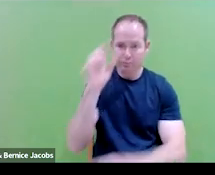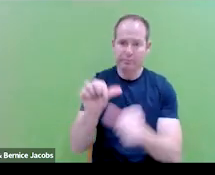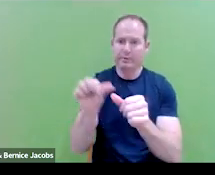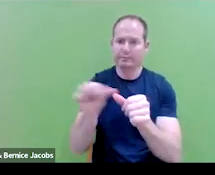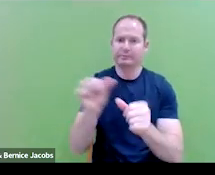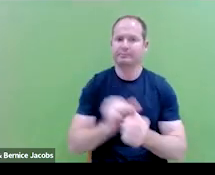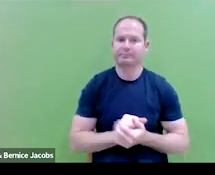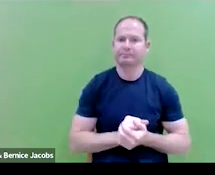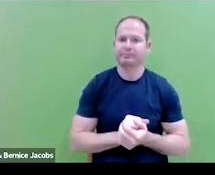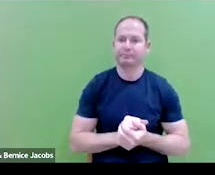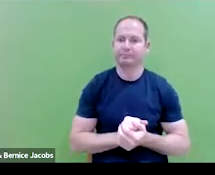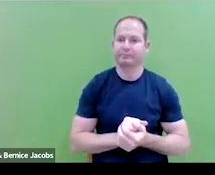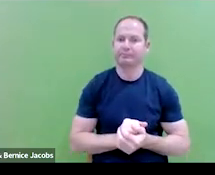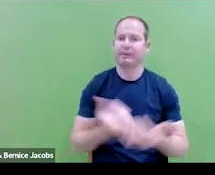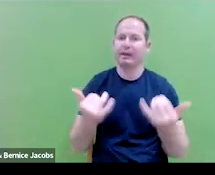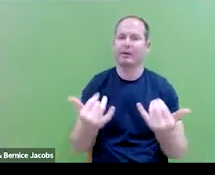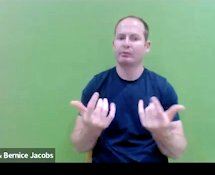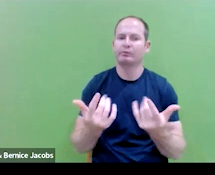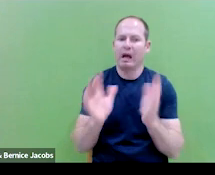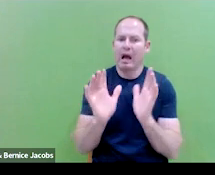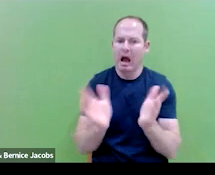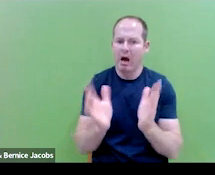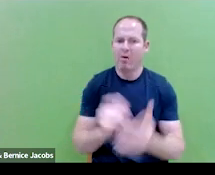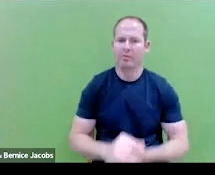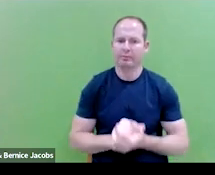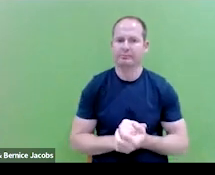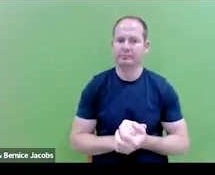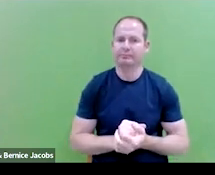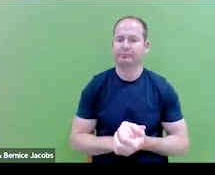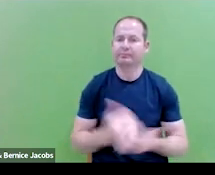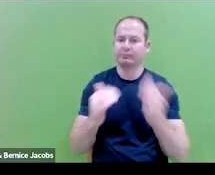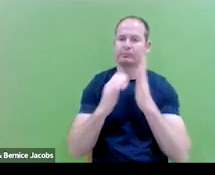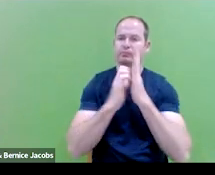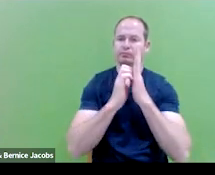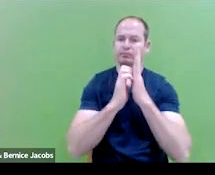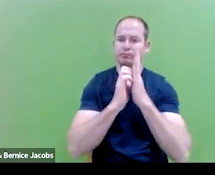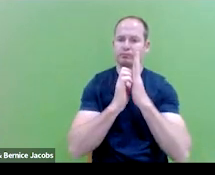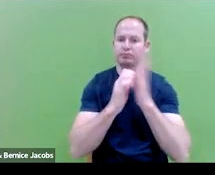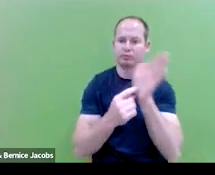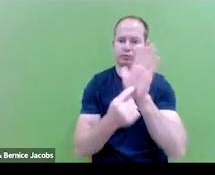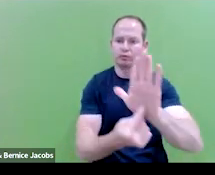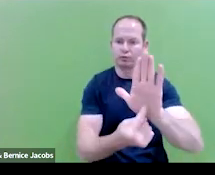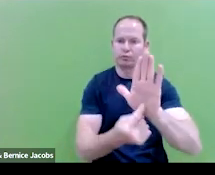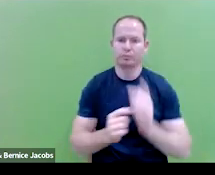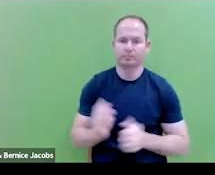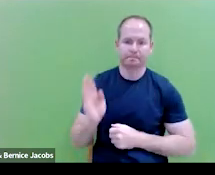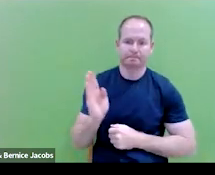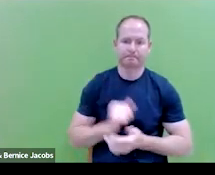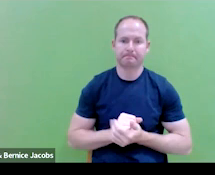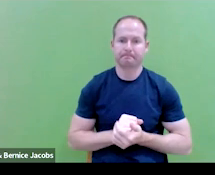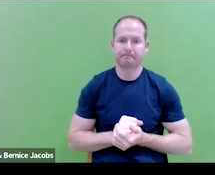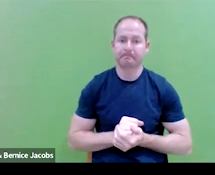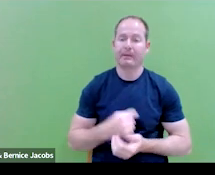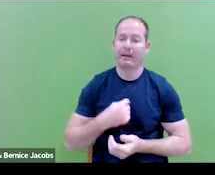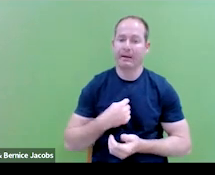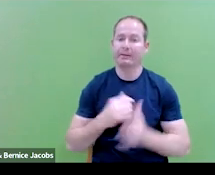look like in some practices for you? This is one of the examples that I have that I use quite a lot